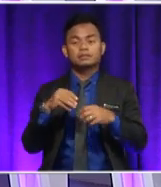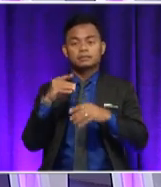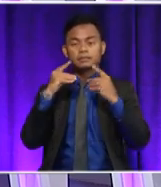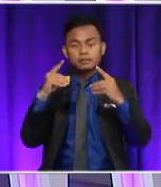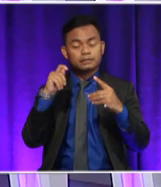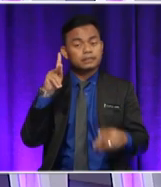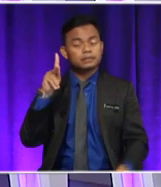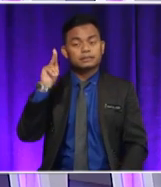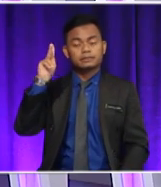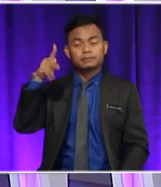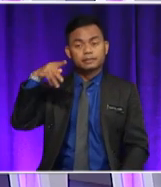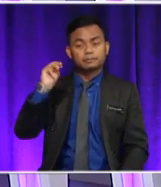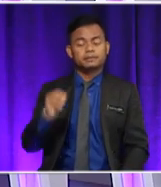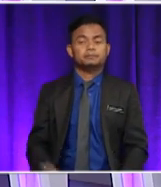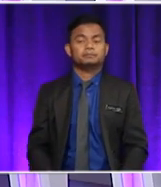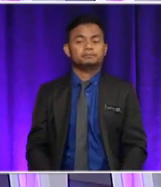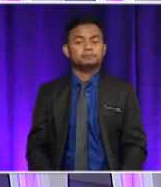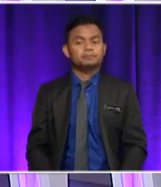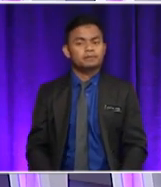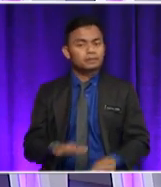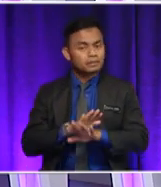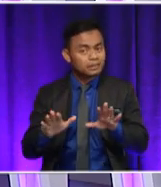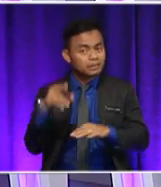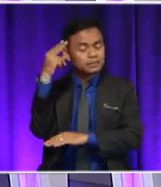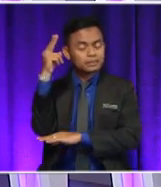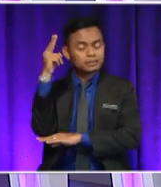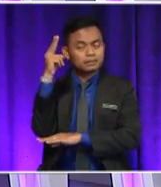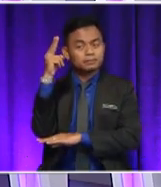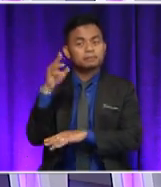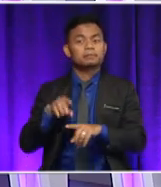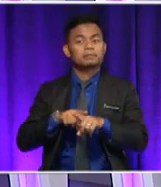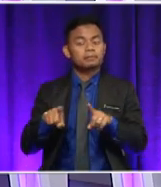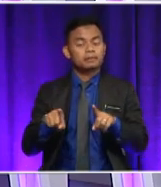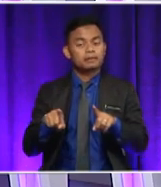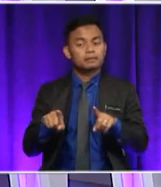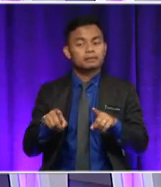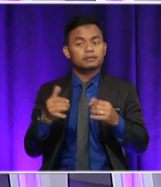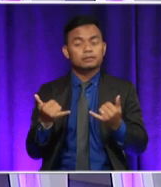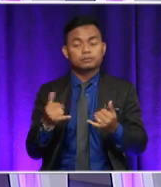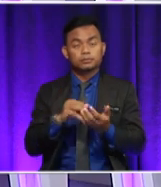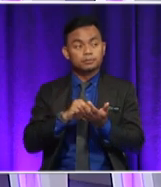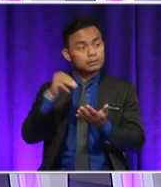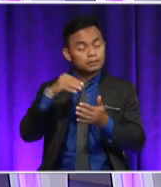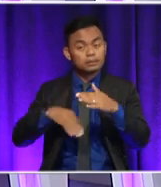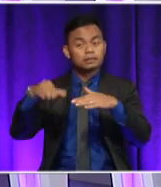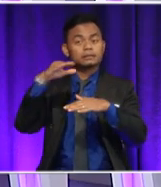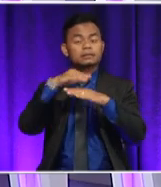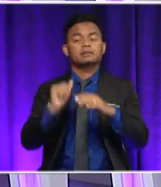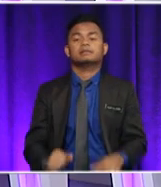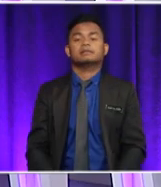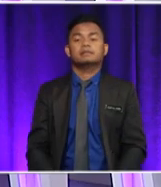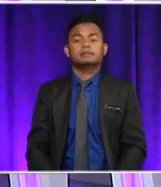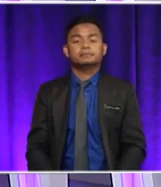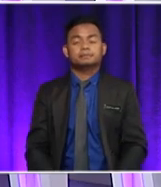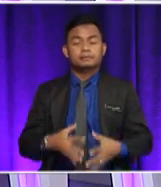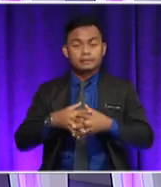DidikTV KPM. I'm no longer in the jungle. And today, for our upper secondary slot, we are learning English for